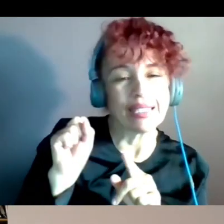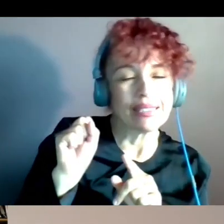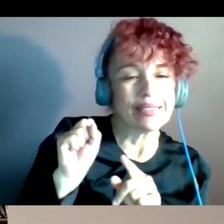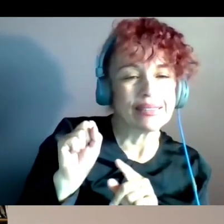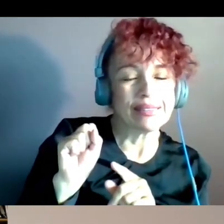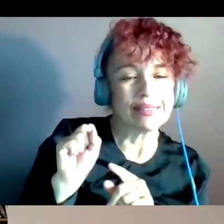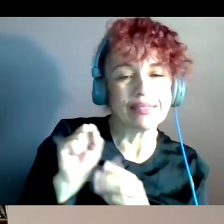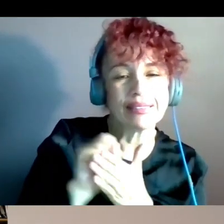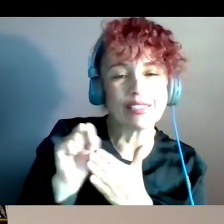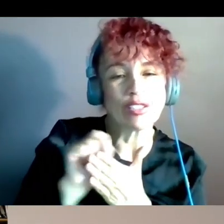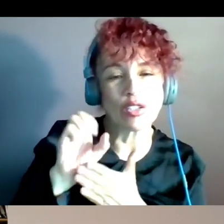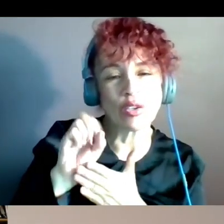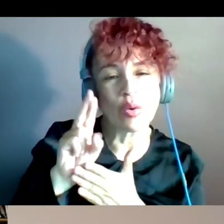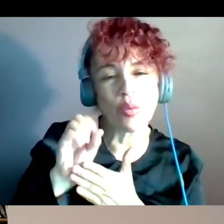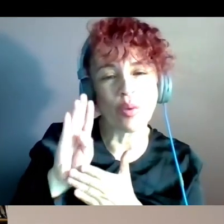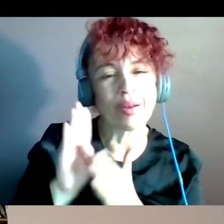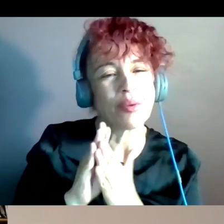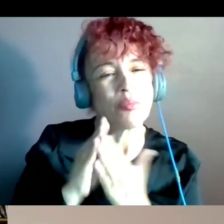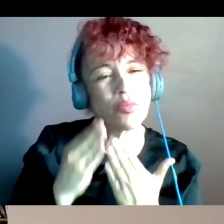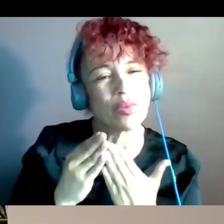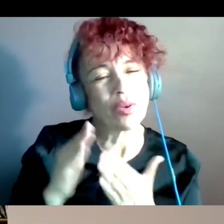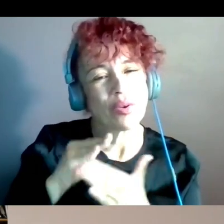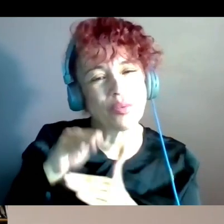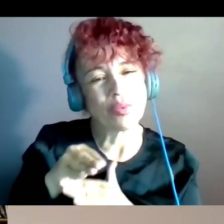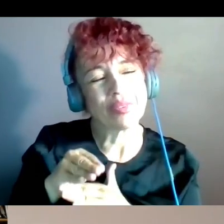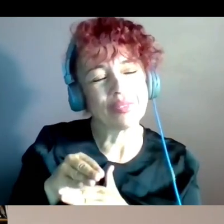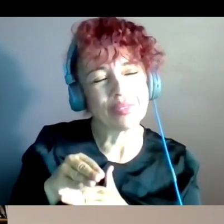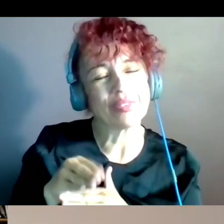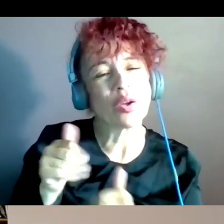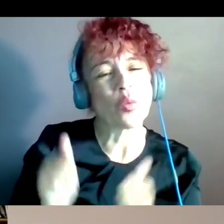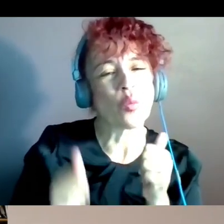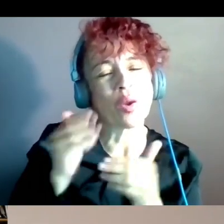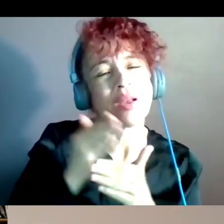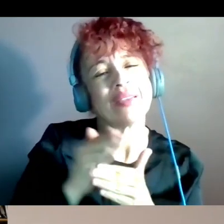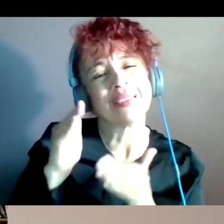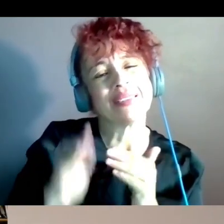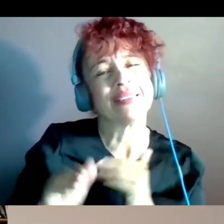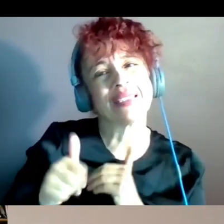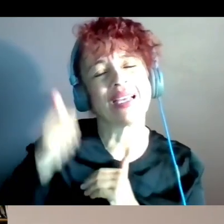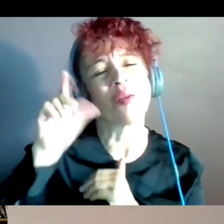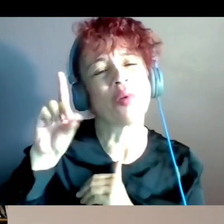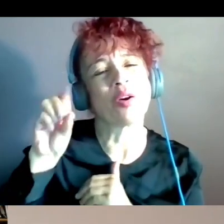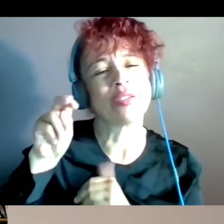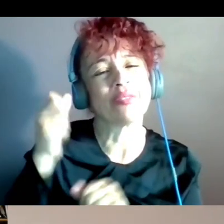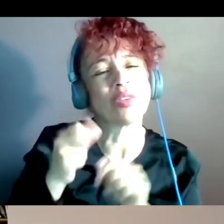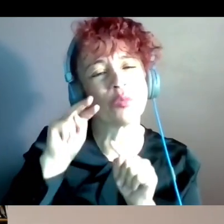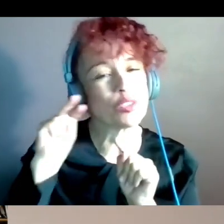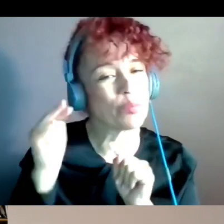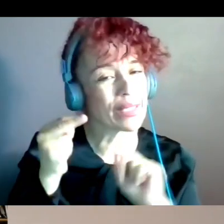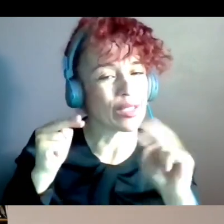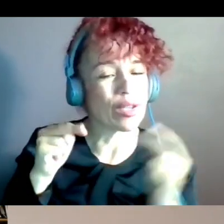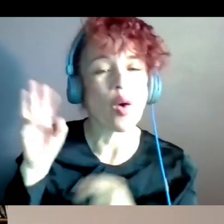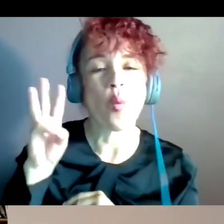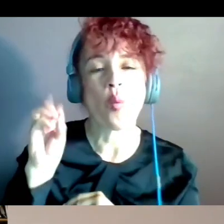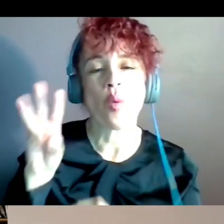wood and with one knife cut tell you which ends up, which one's down from the tree's perspective.